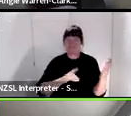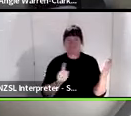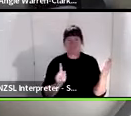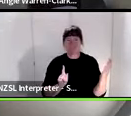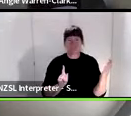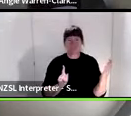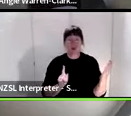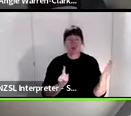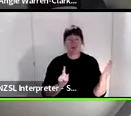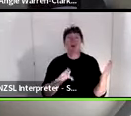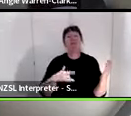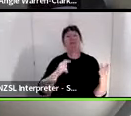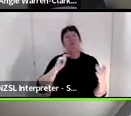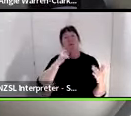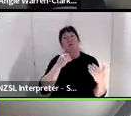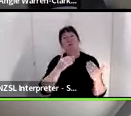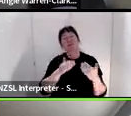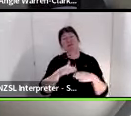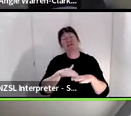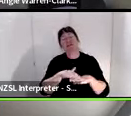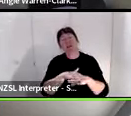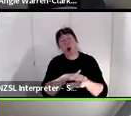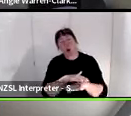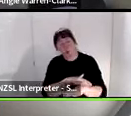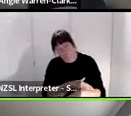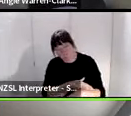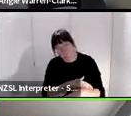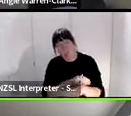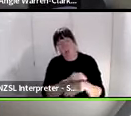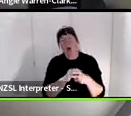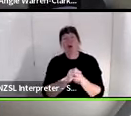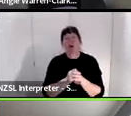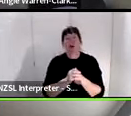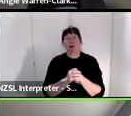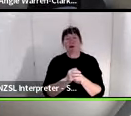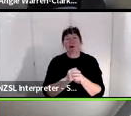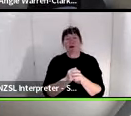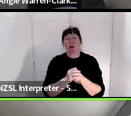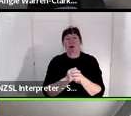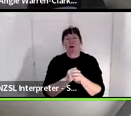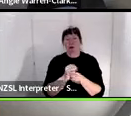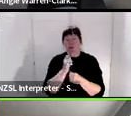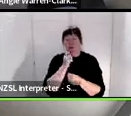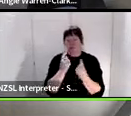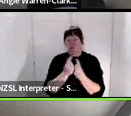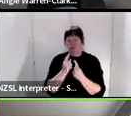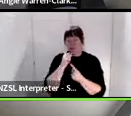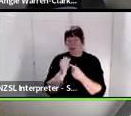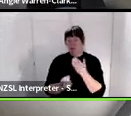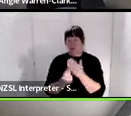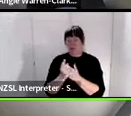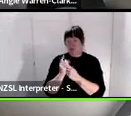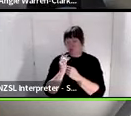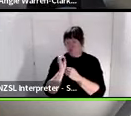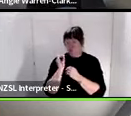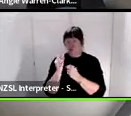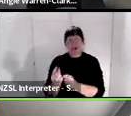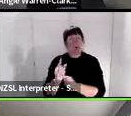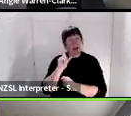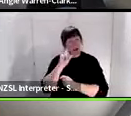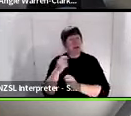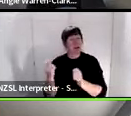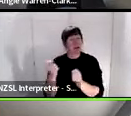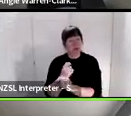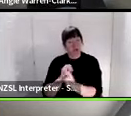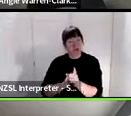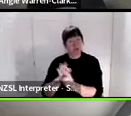going to be very slow. And there are quite a few things that could happen right now very quickly to make change to